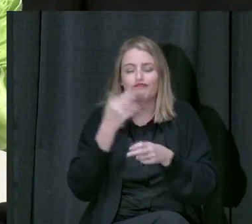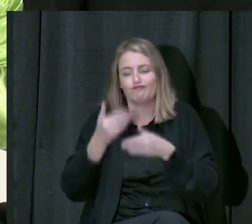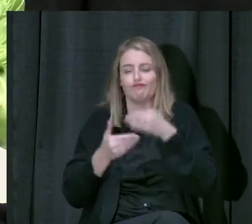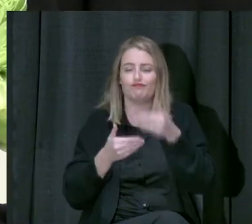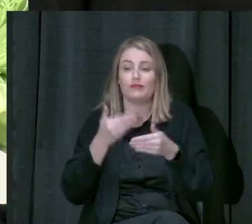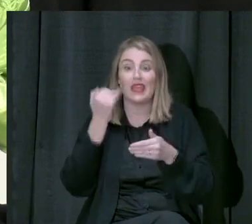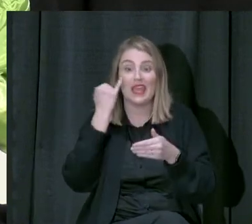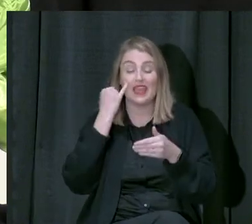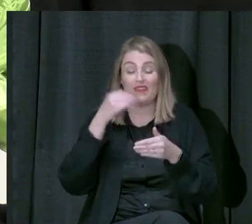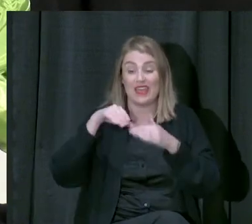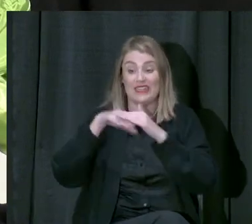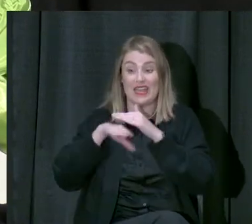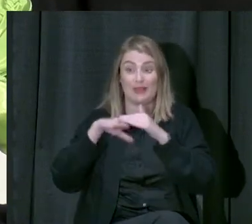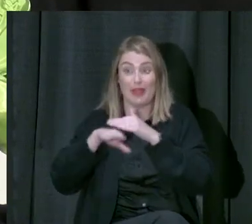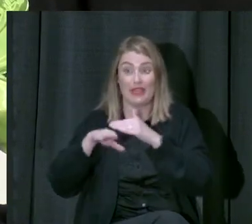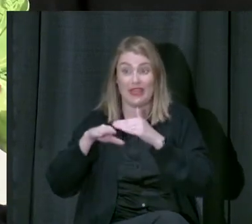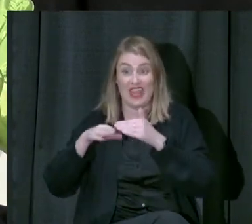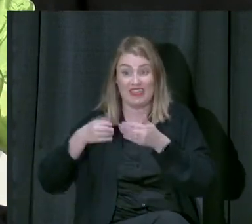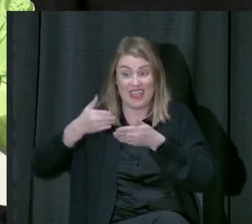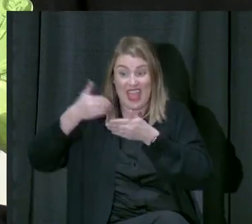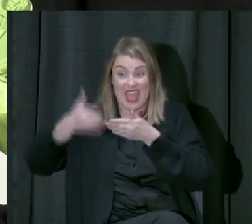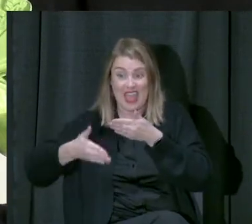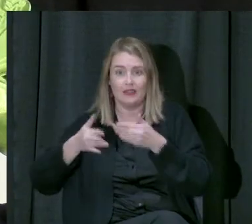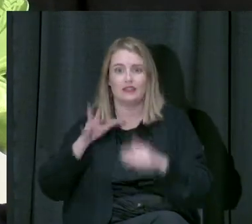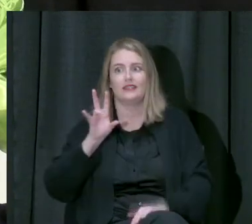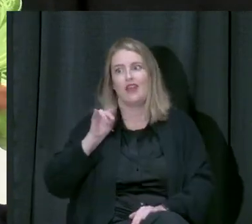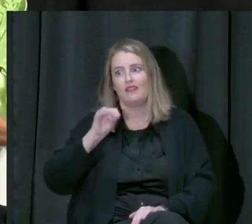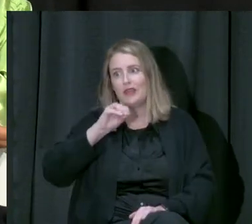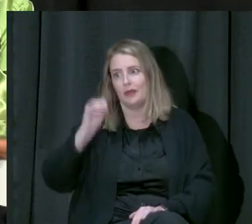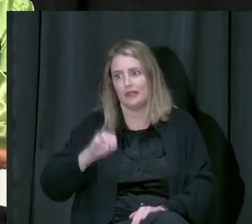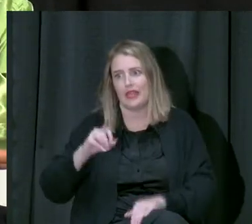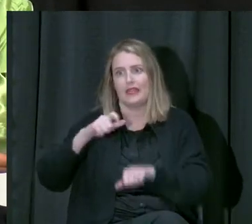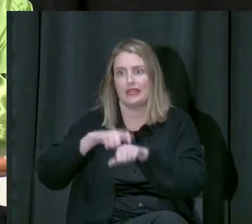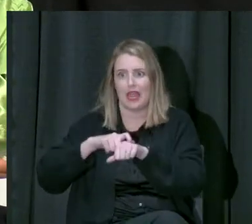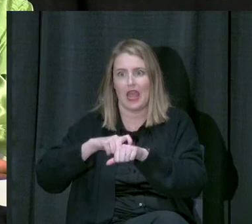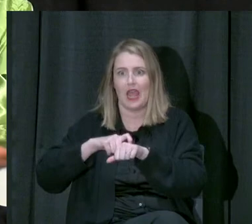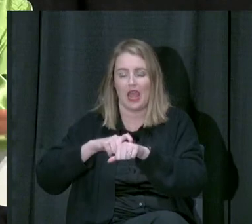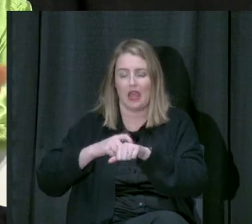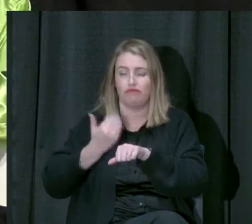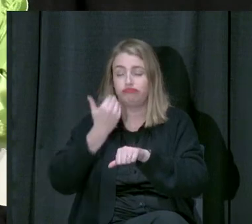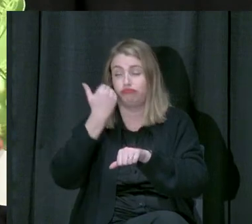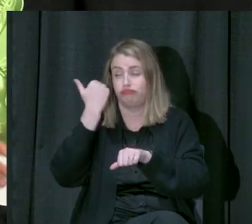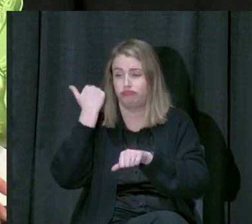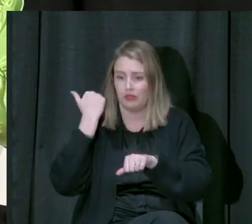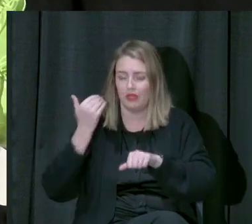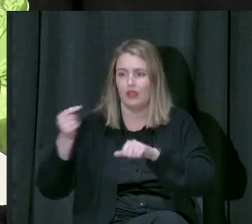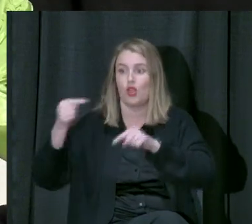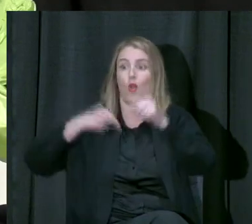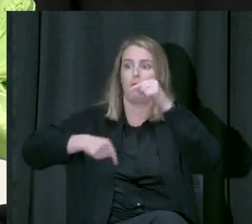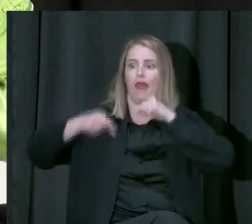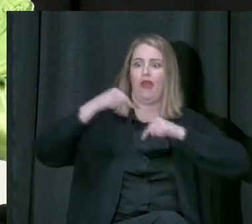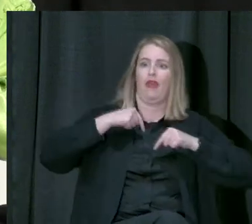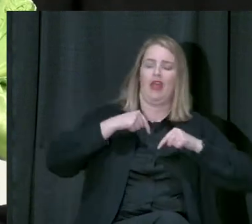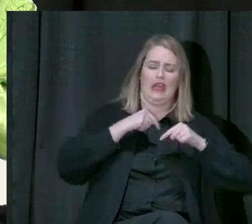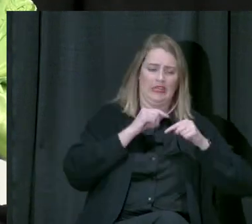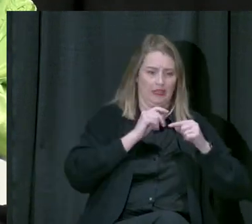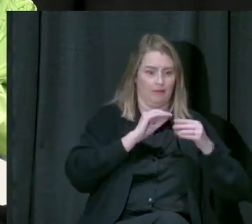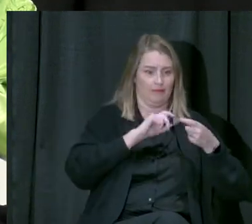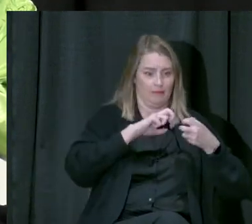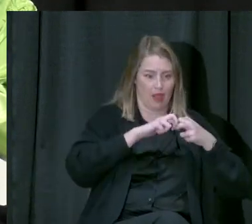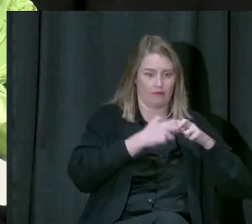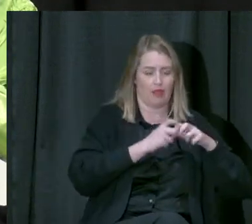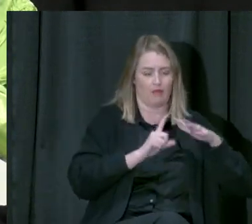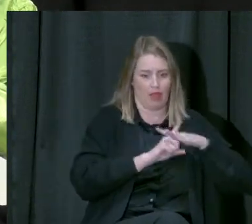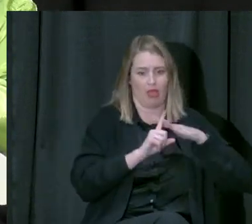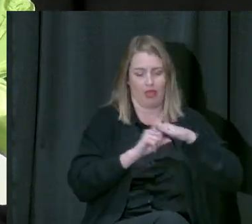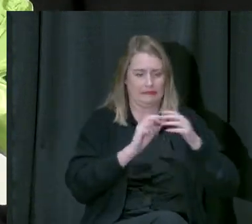accessibility at the end, it can take 70% of the time it took you to actually make the document to go back and fix all of those things